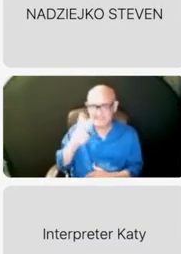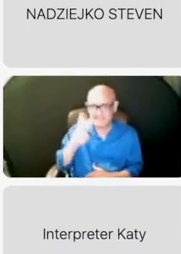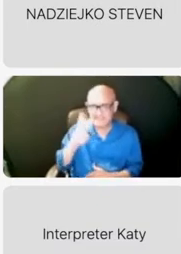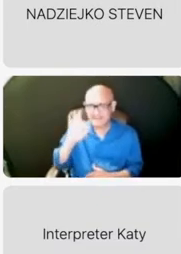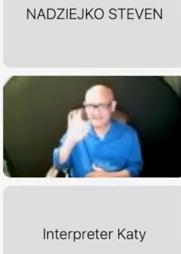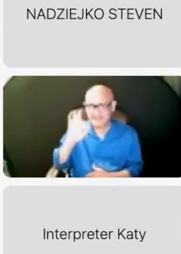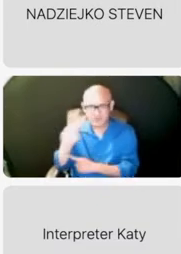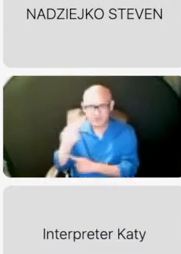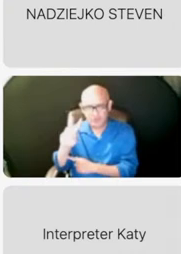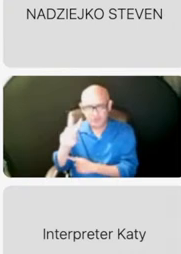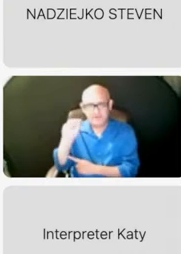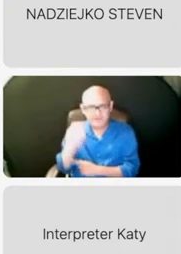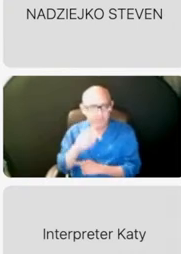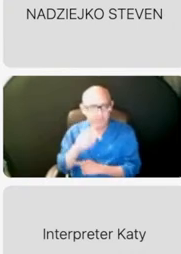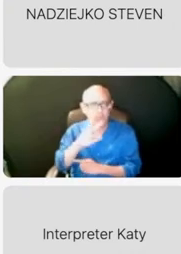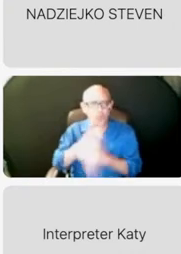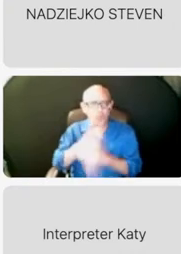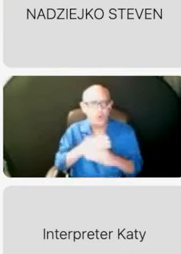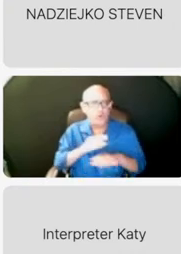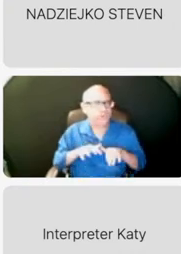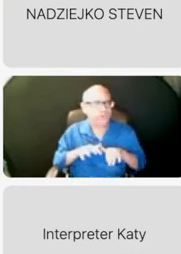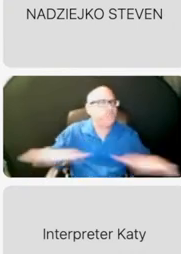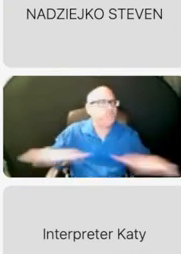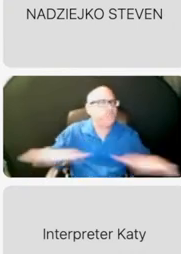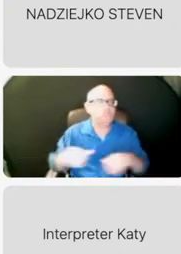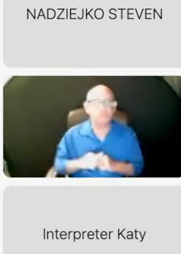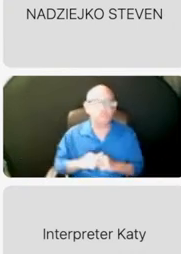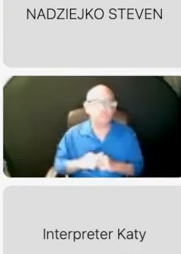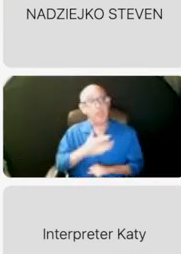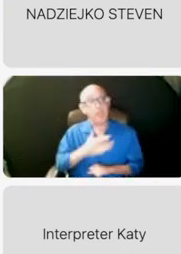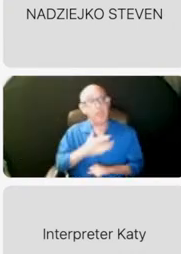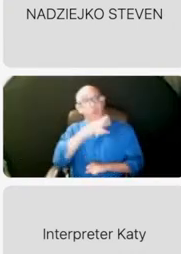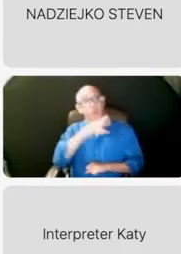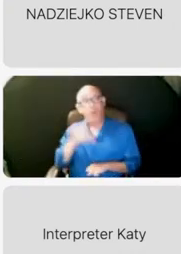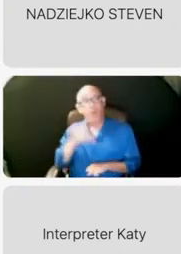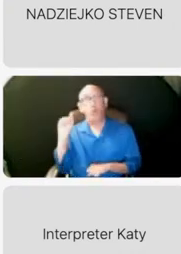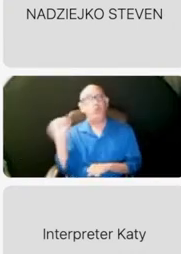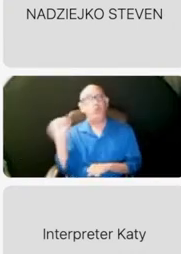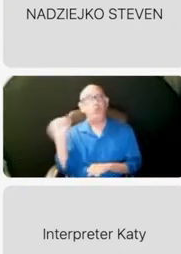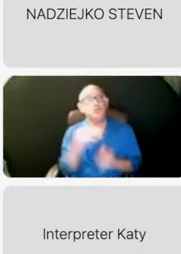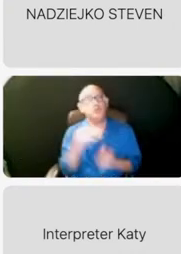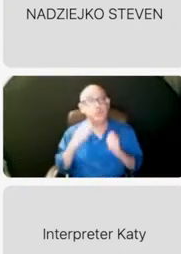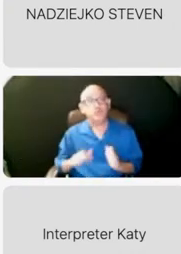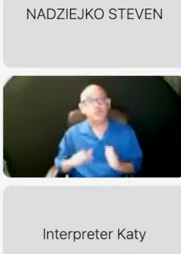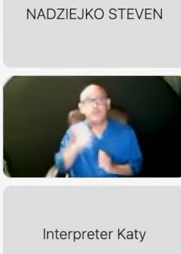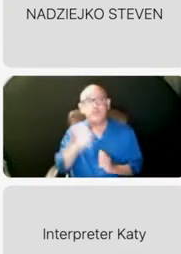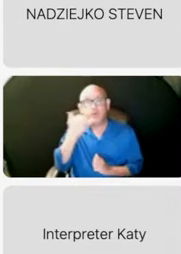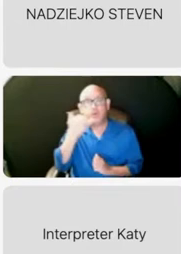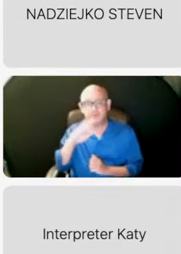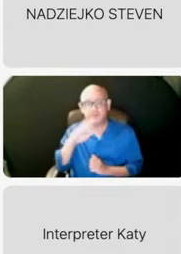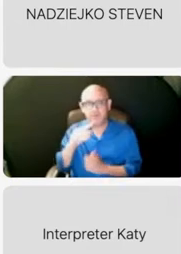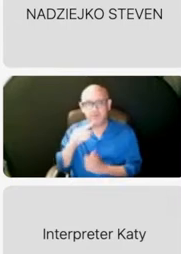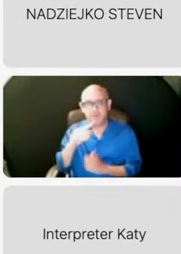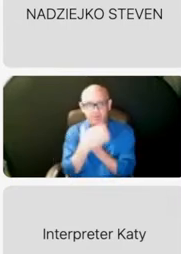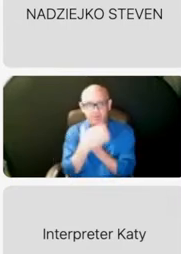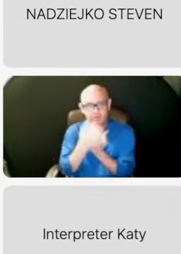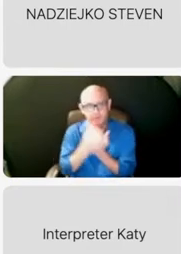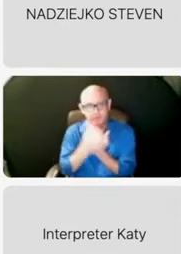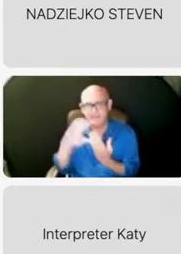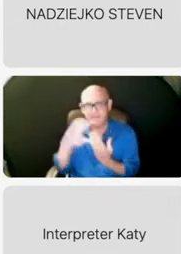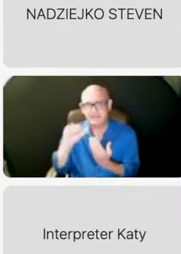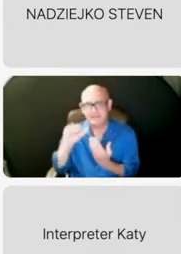population and normally these consumers with cell phones have cases on them to protect them from damages